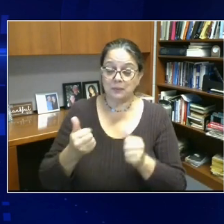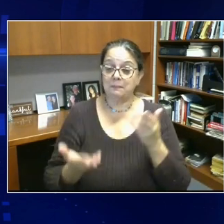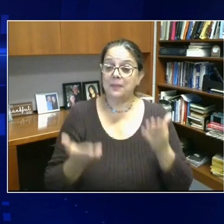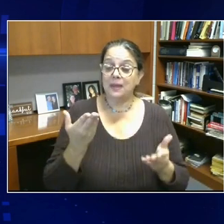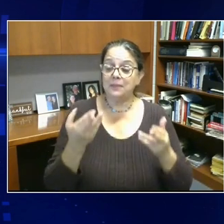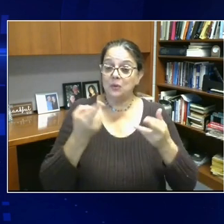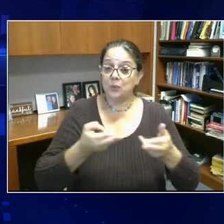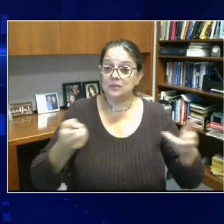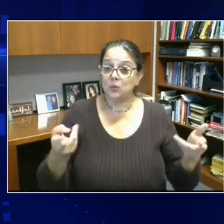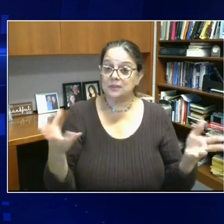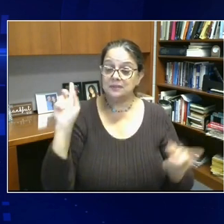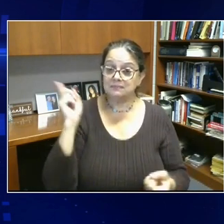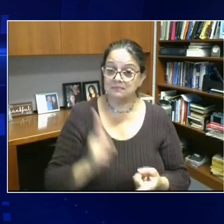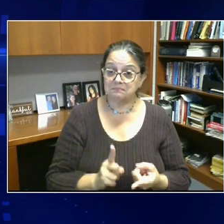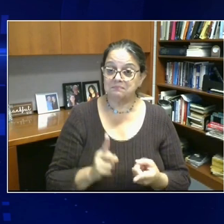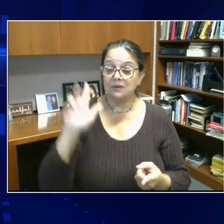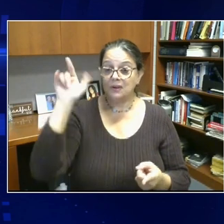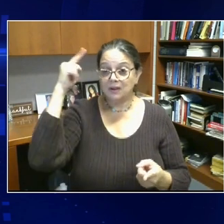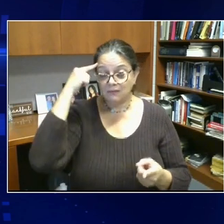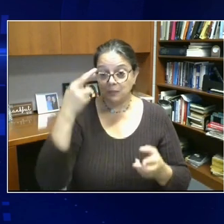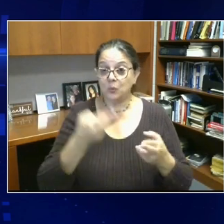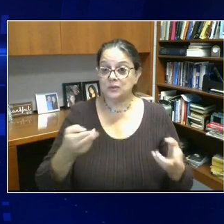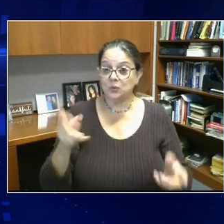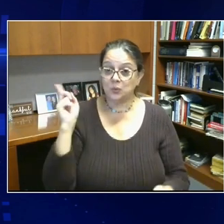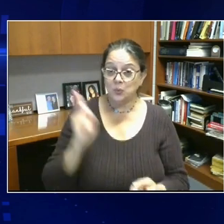survival, both collectively and individually.